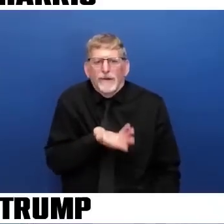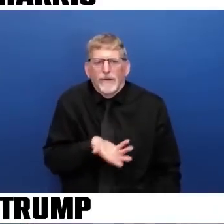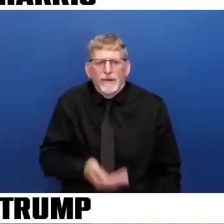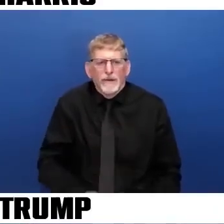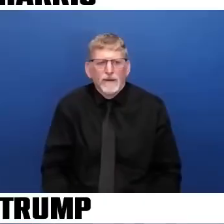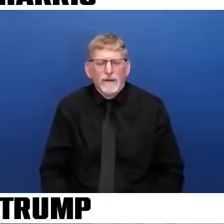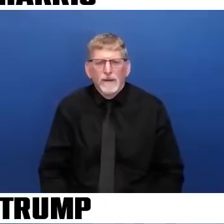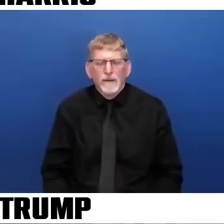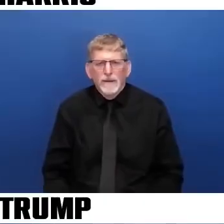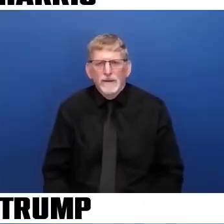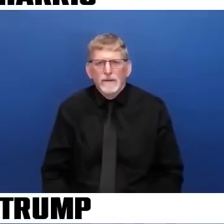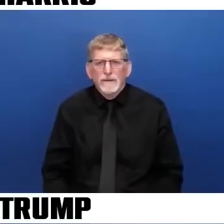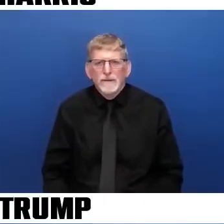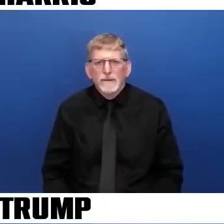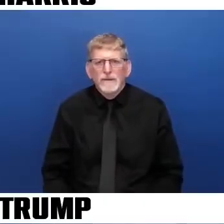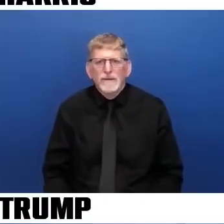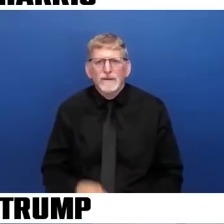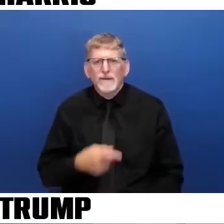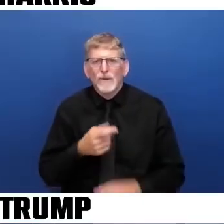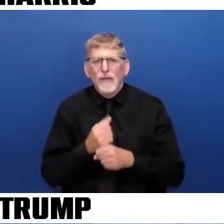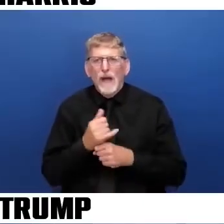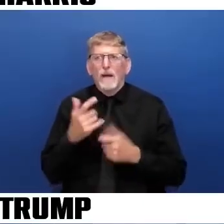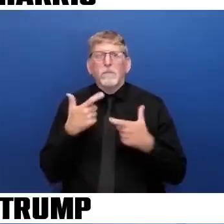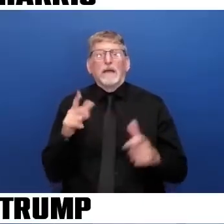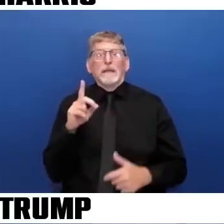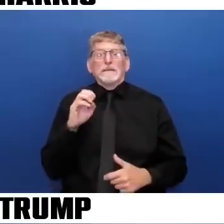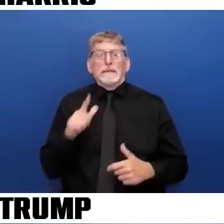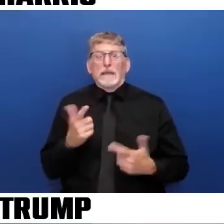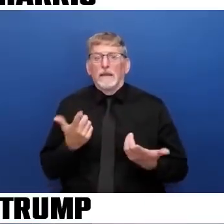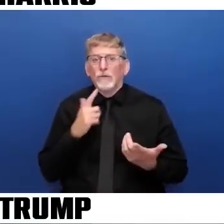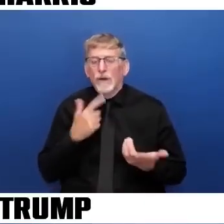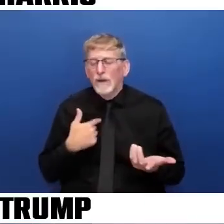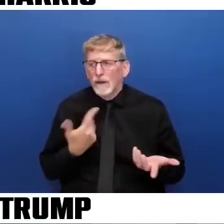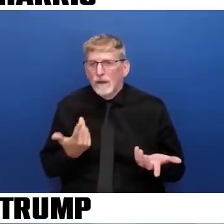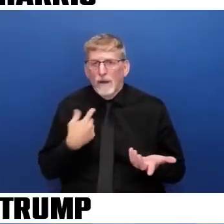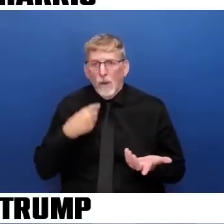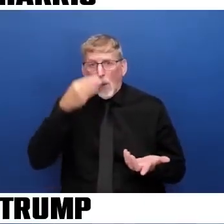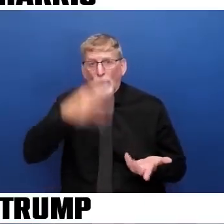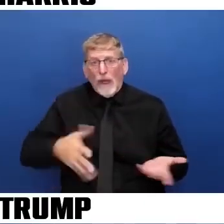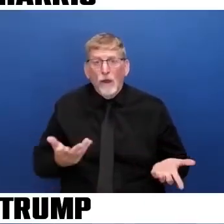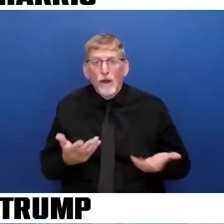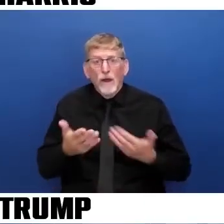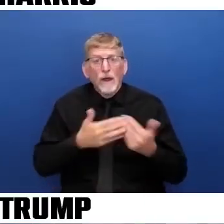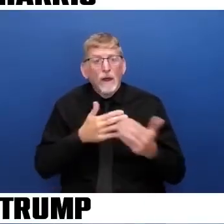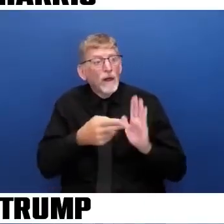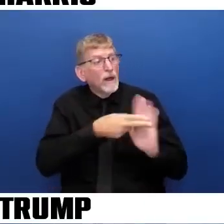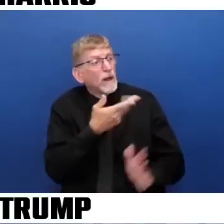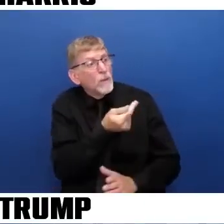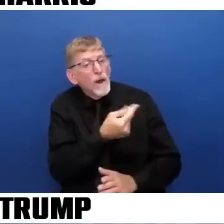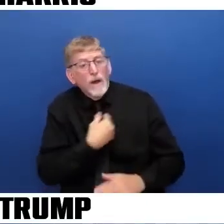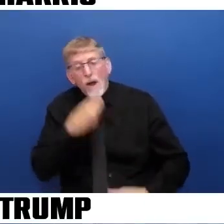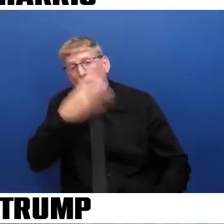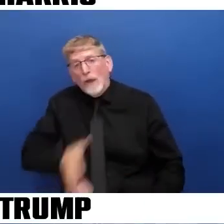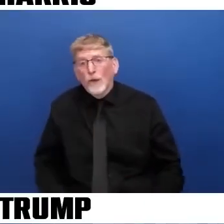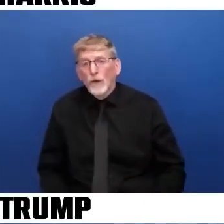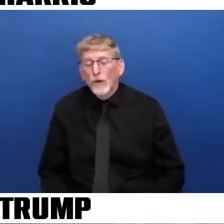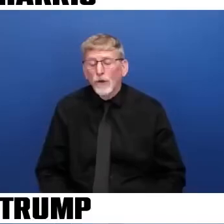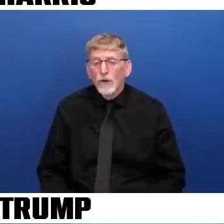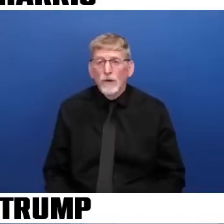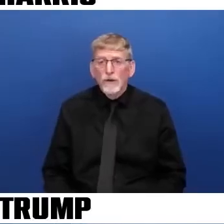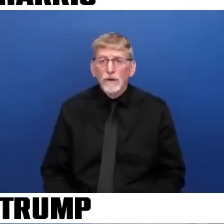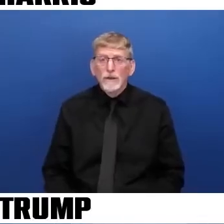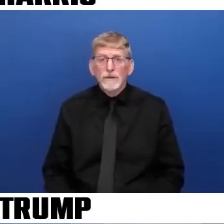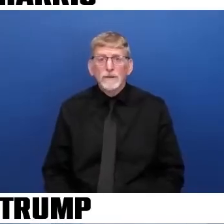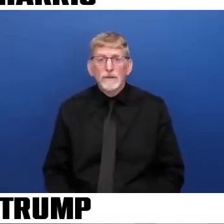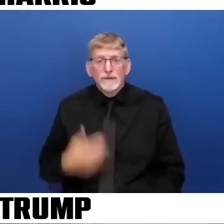make a big deal out of something. I couldn't care less. Whatever she wants to be is okay with me. But those were your words, so I'm asking... I don't know. I mean, all I